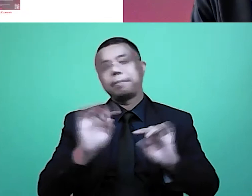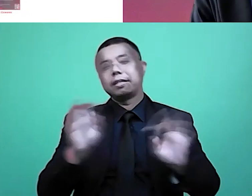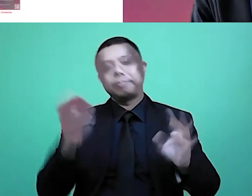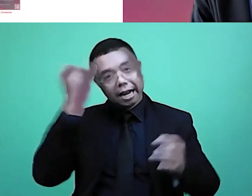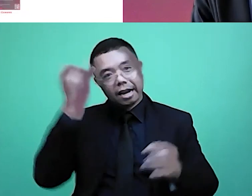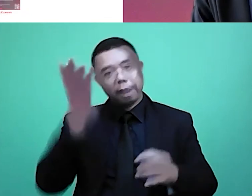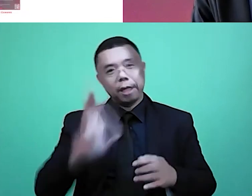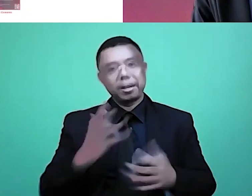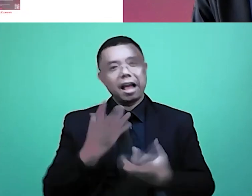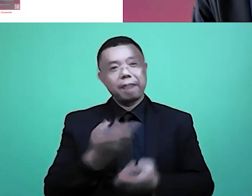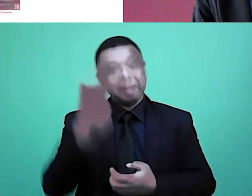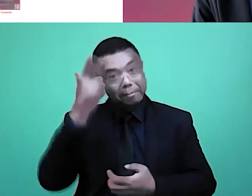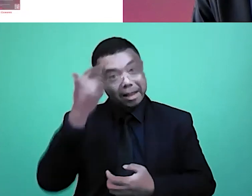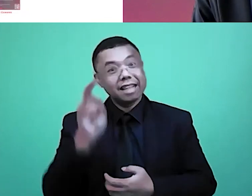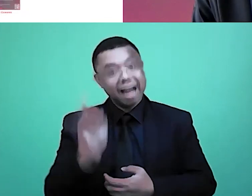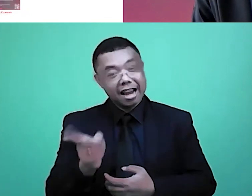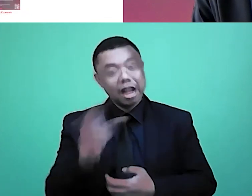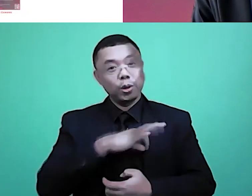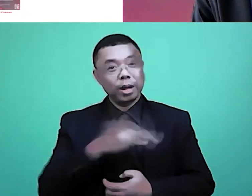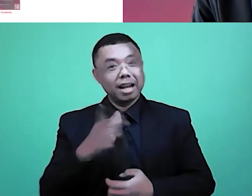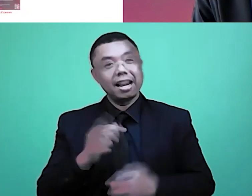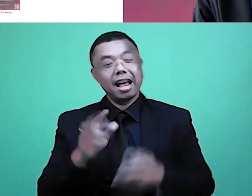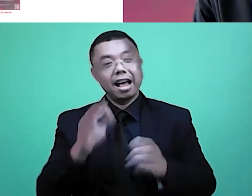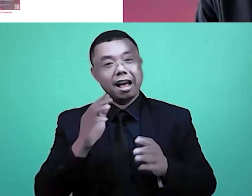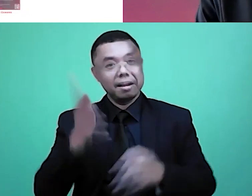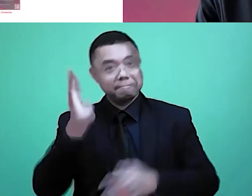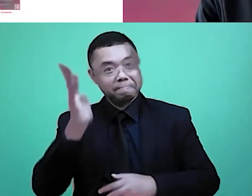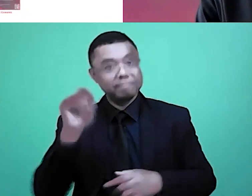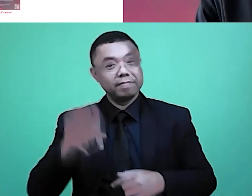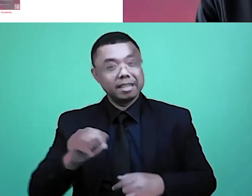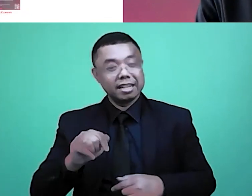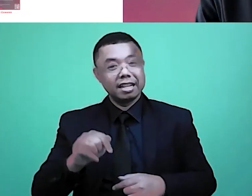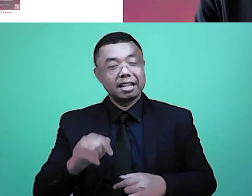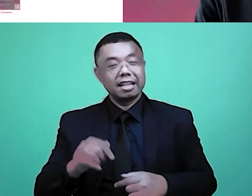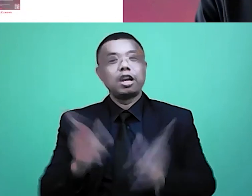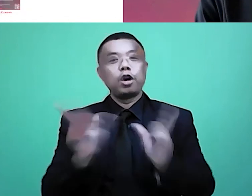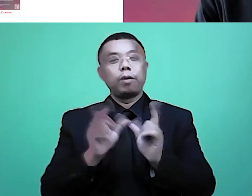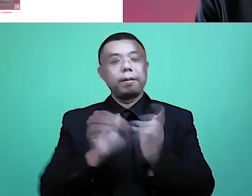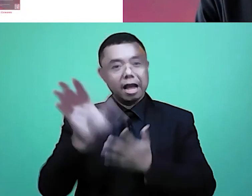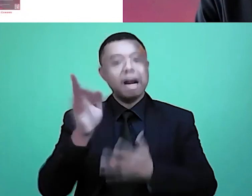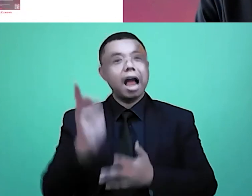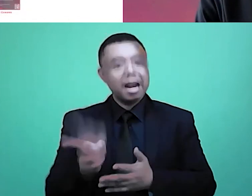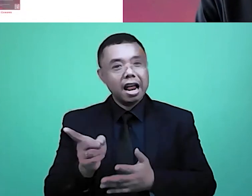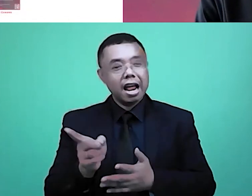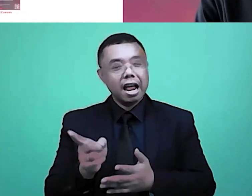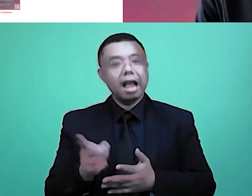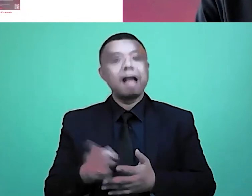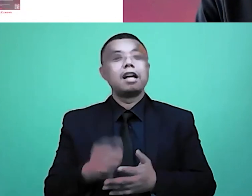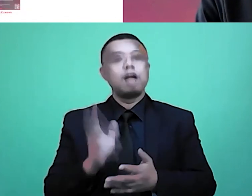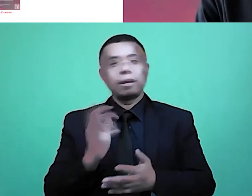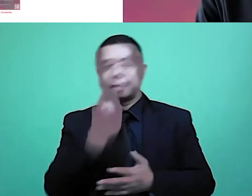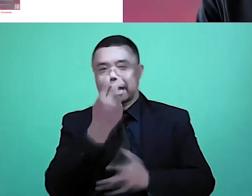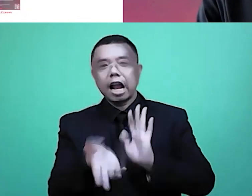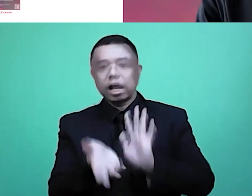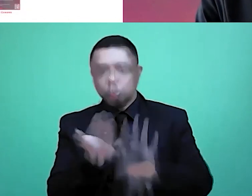sessions. As always, the webinars are available on demand and we'll have today's up as soon as we can. It should certainly be available over the